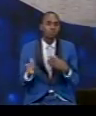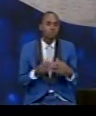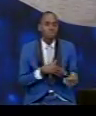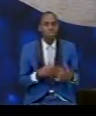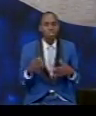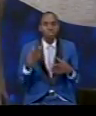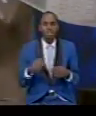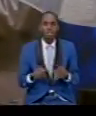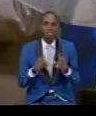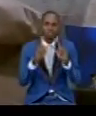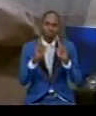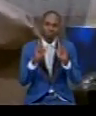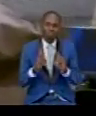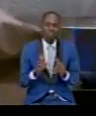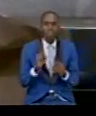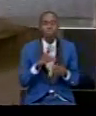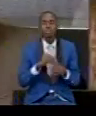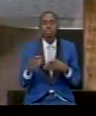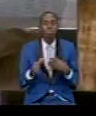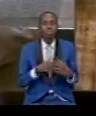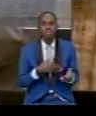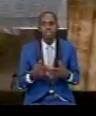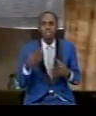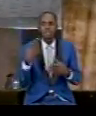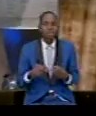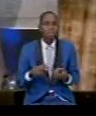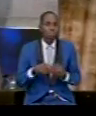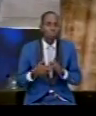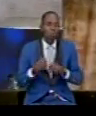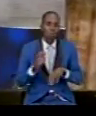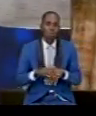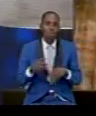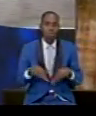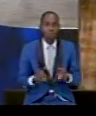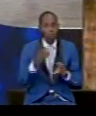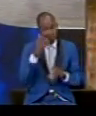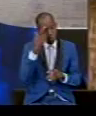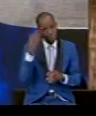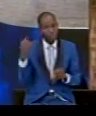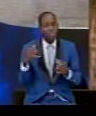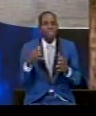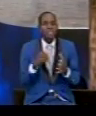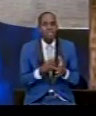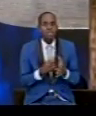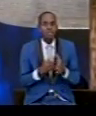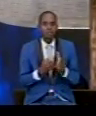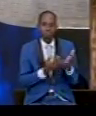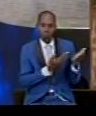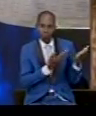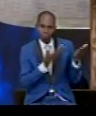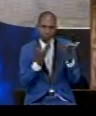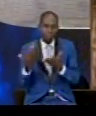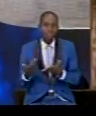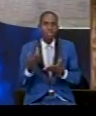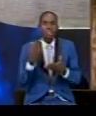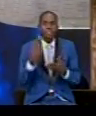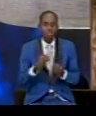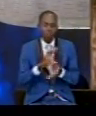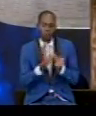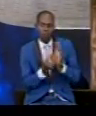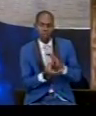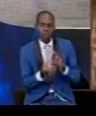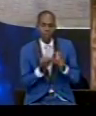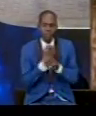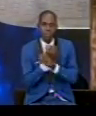of the trials in spite of the sons of the way because it yielded the combustion the Salvation